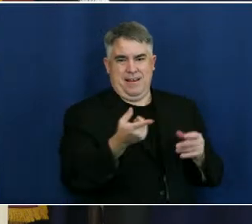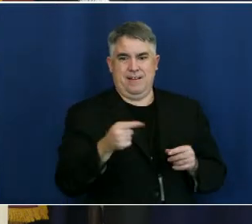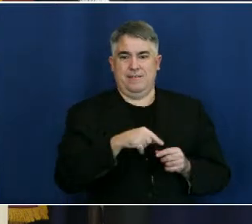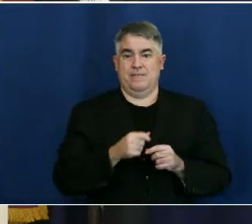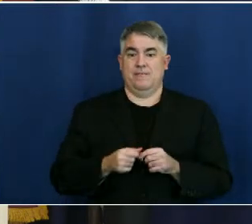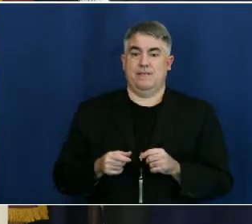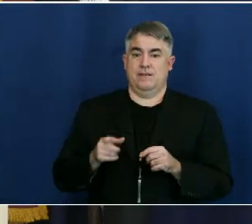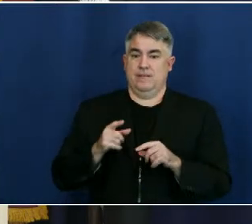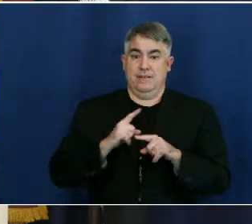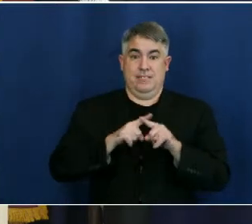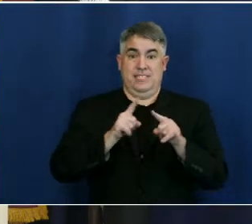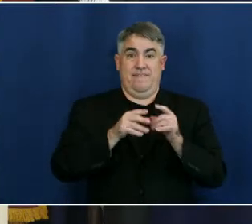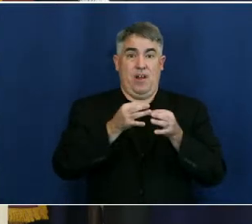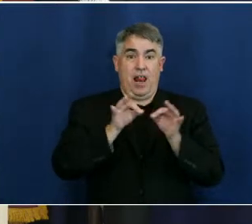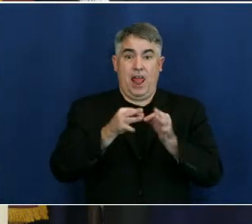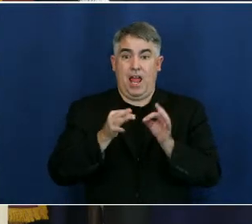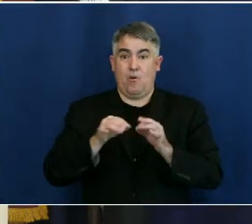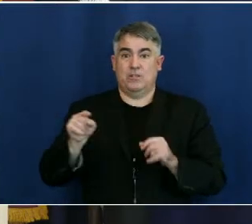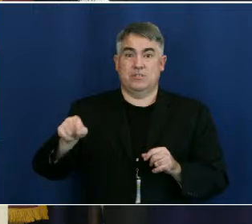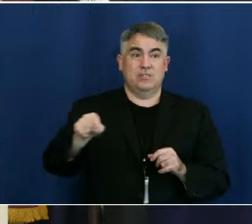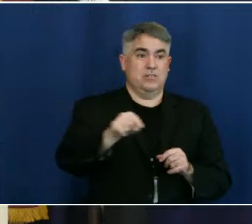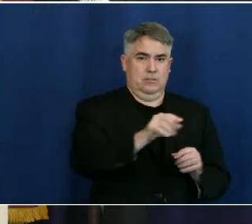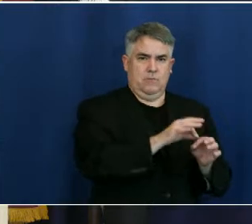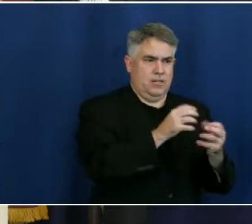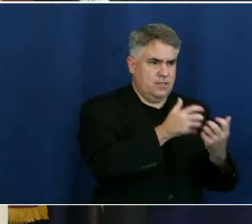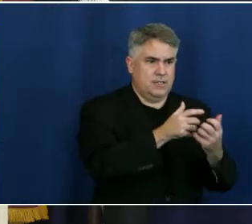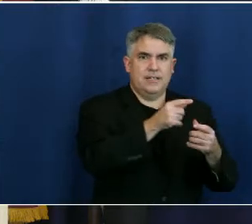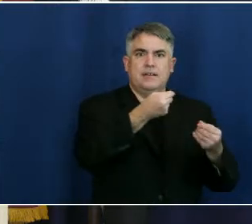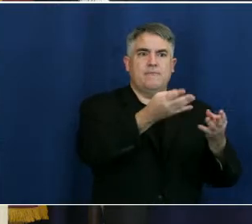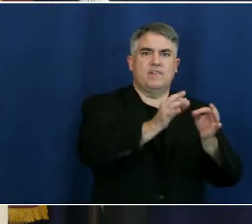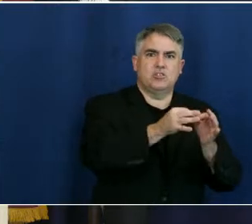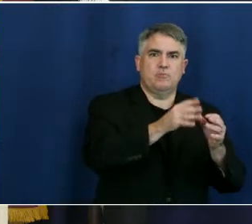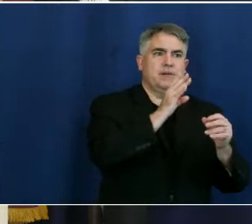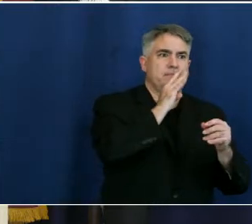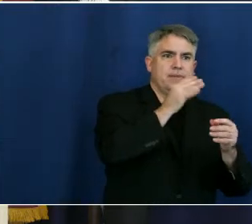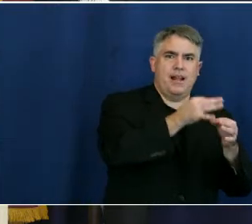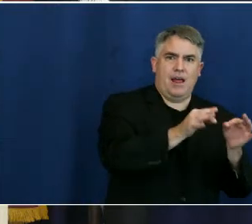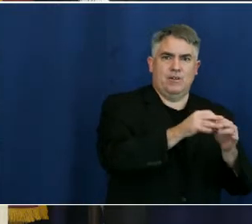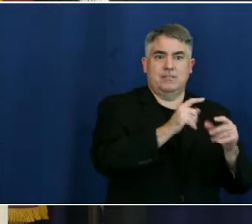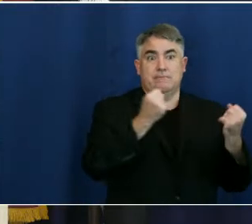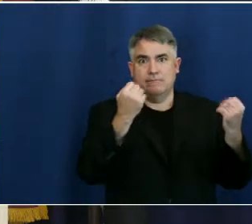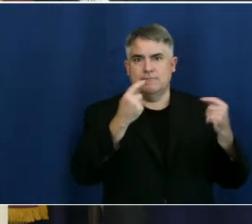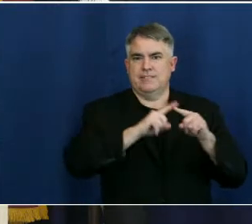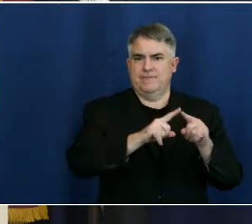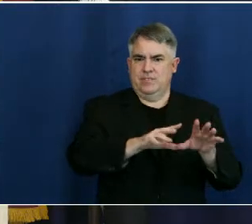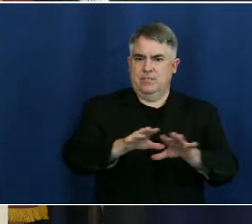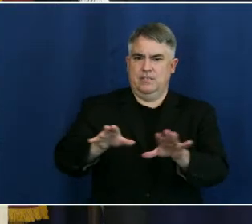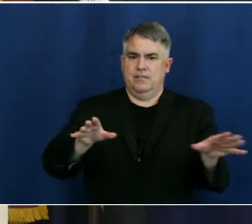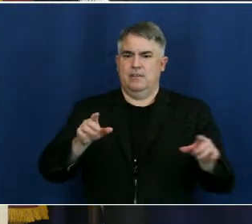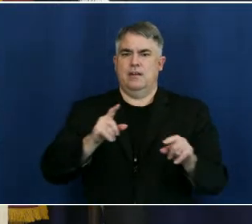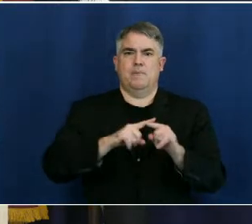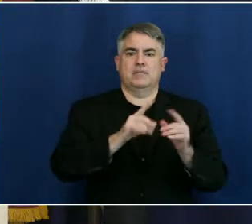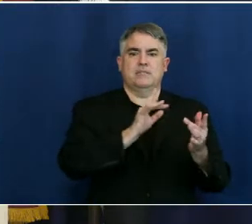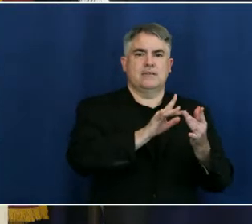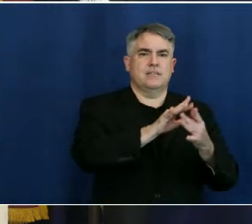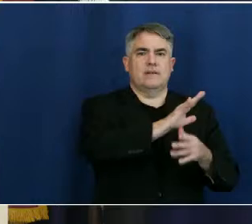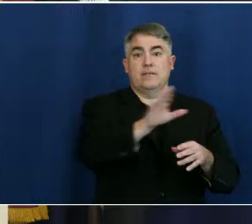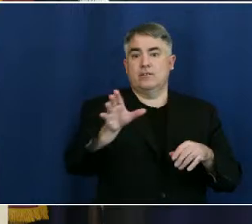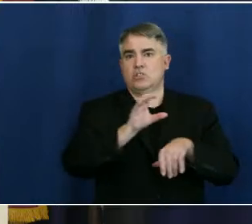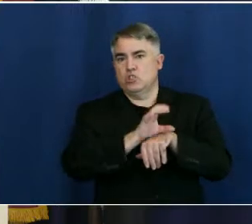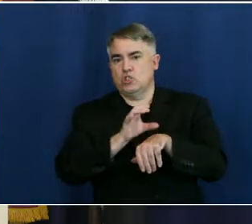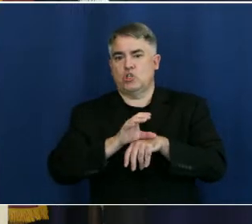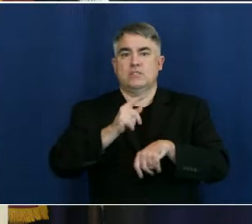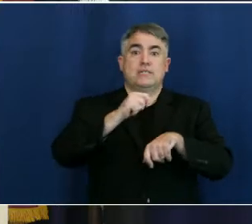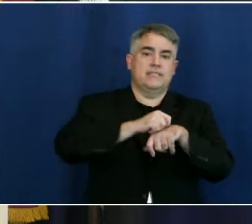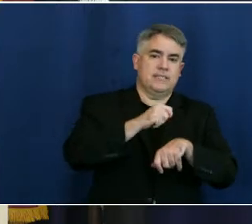to our different faith-based groups, et cetera, et cetera. So the role of these organizations that have partnered with us and